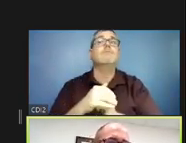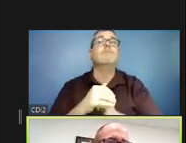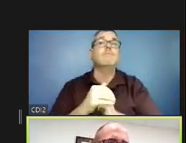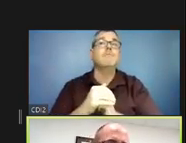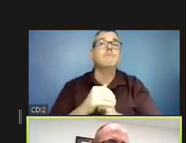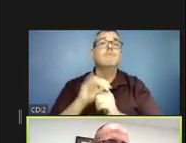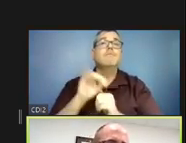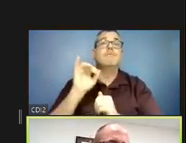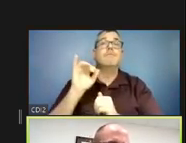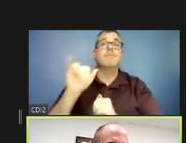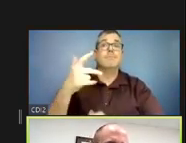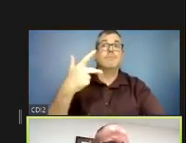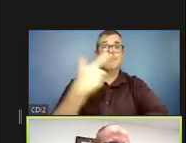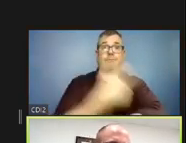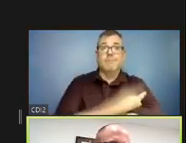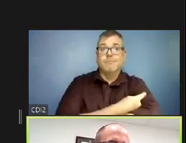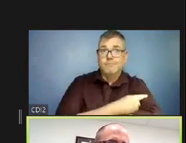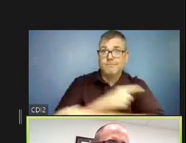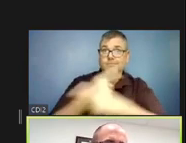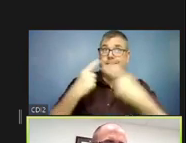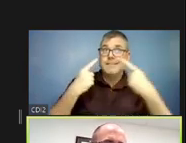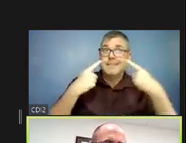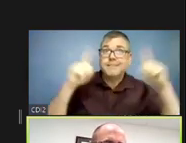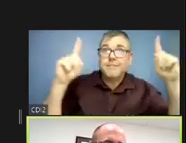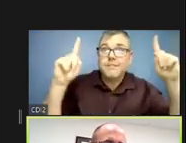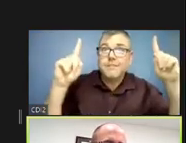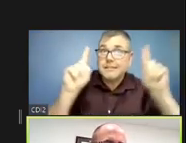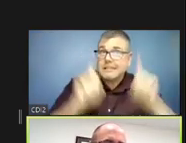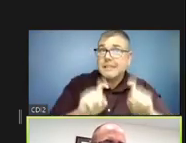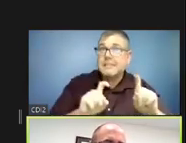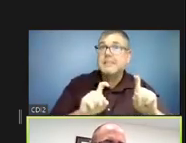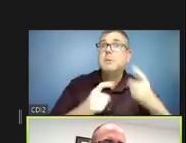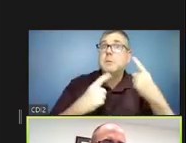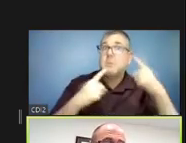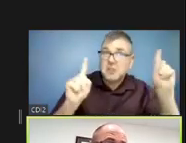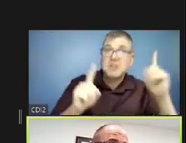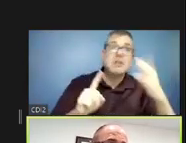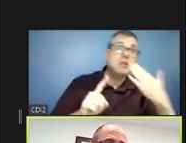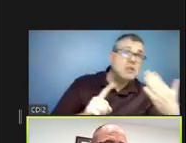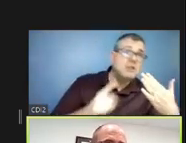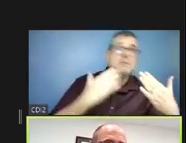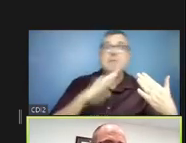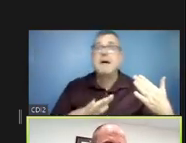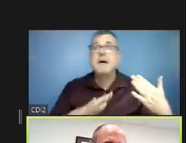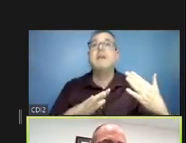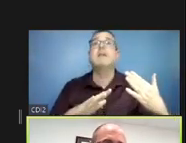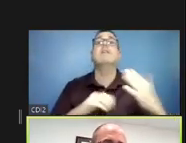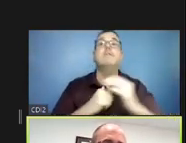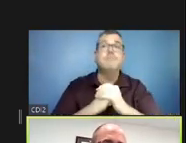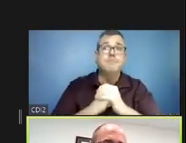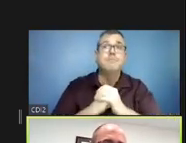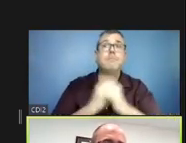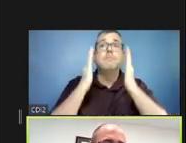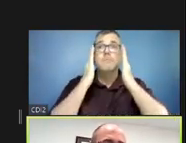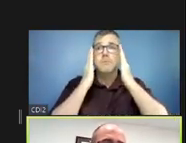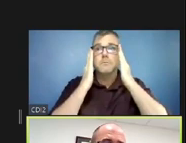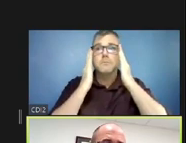environment. Effectiveness is what once the vaccines are out there. So again, we're tracking it,